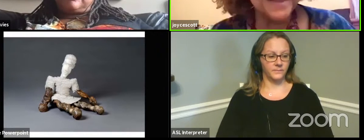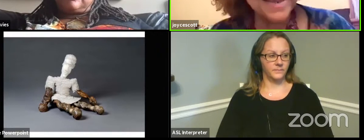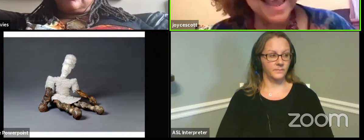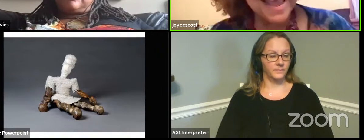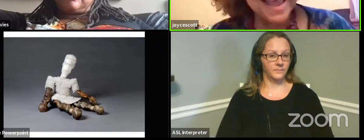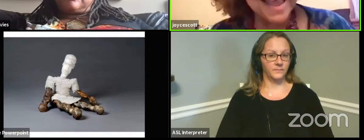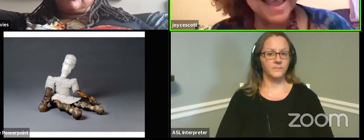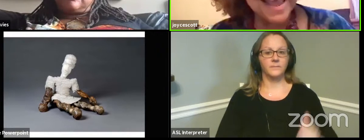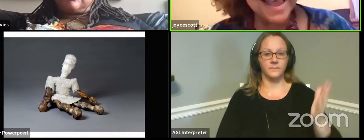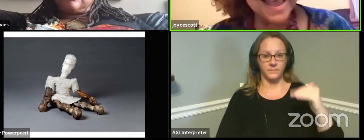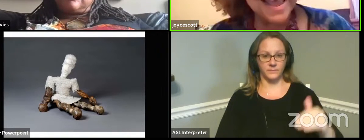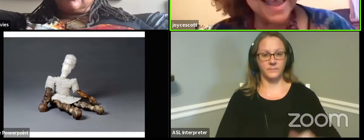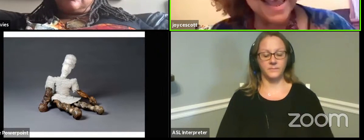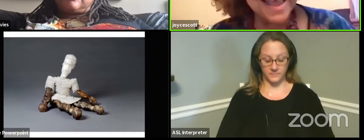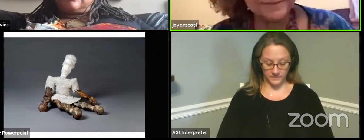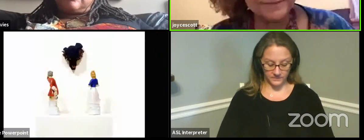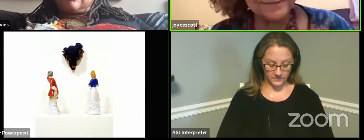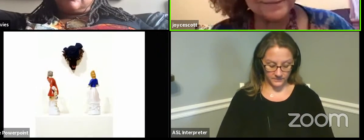Next.